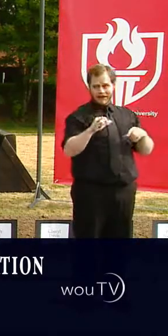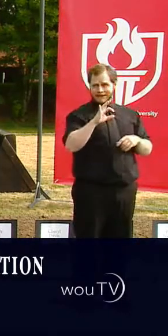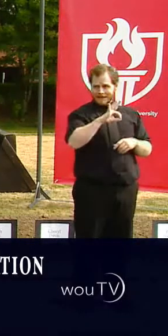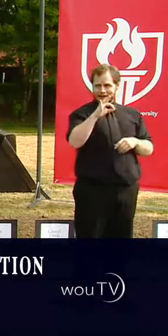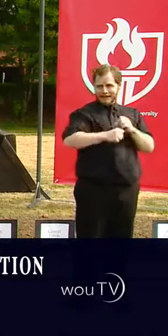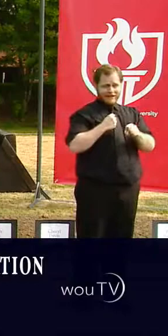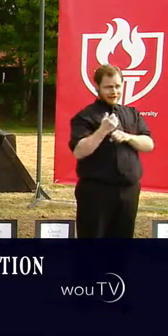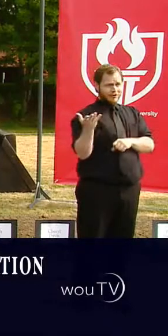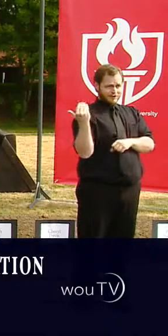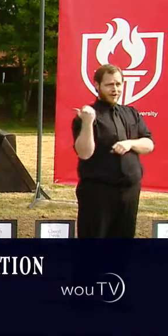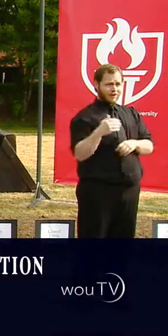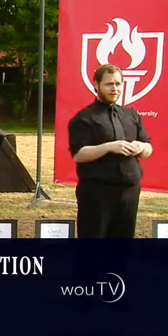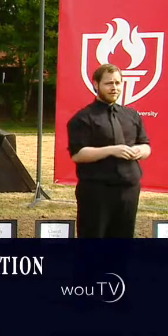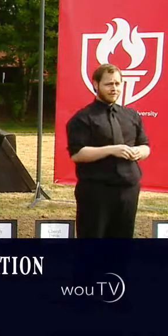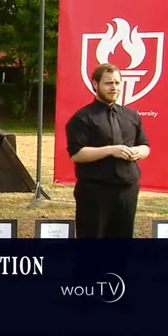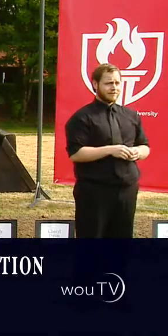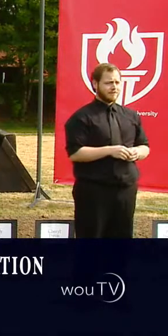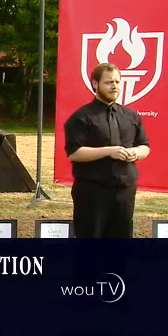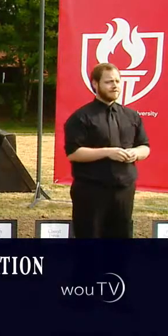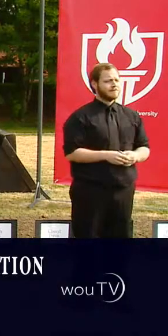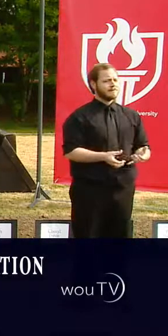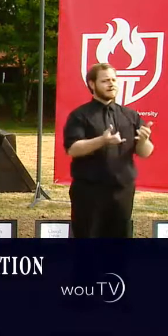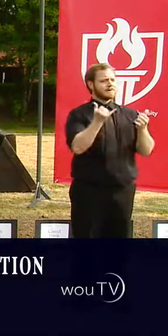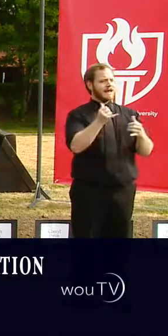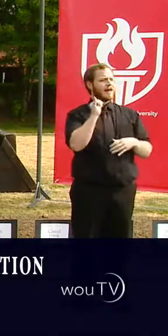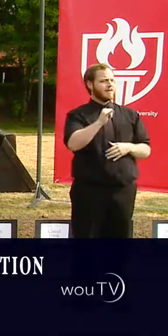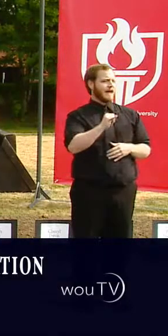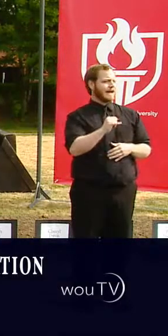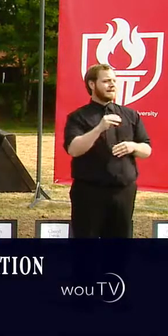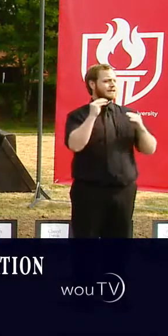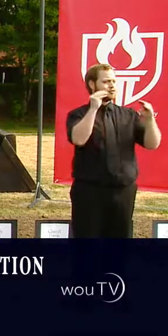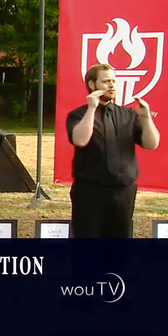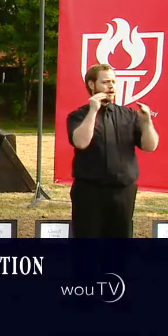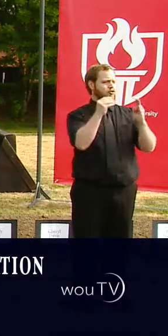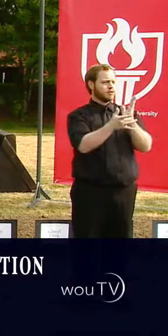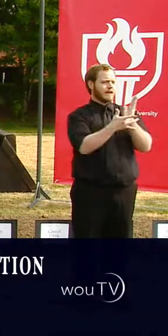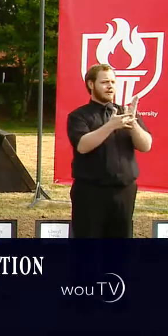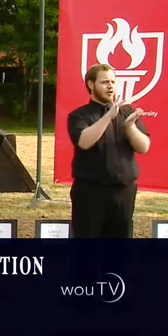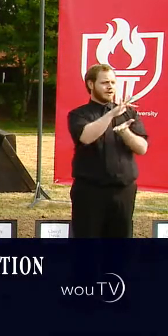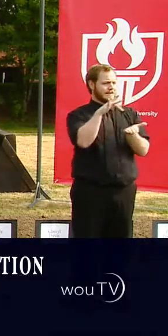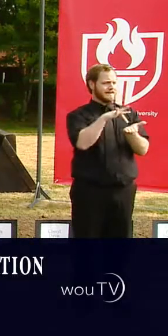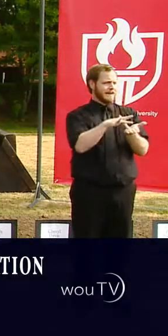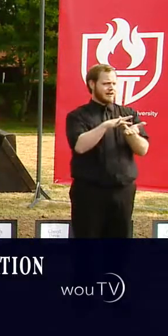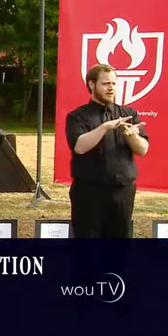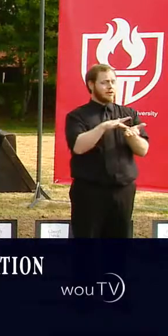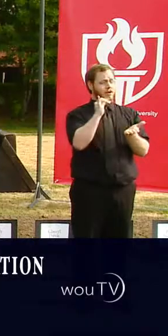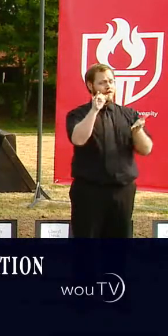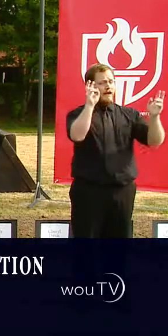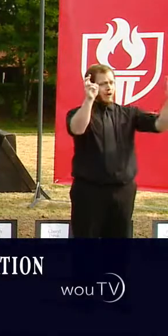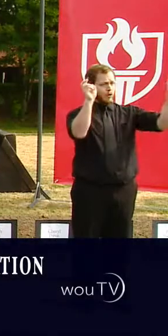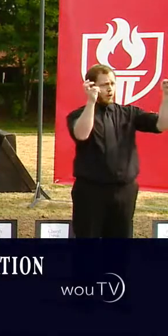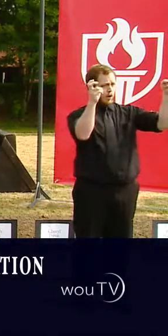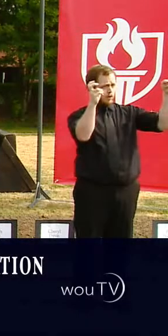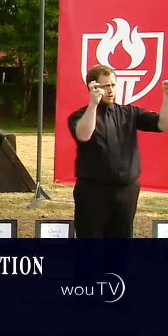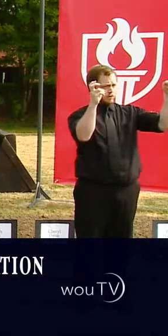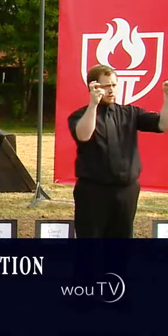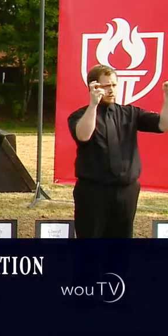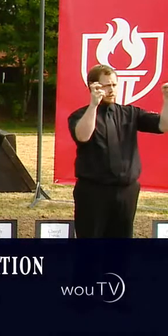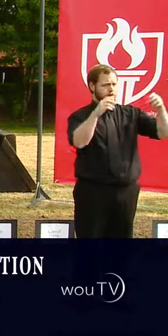years ago, isn't it? Which is now the Instructional Technology Center. The quote